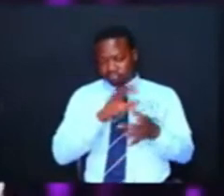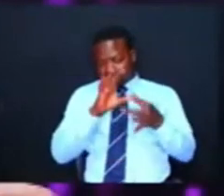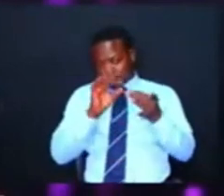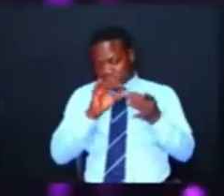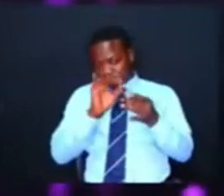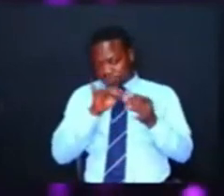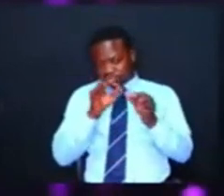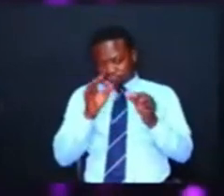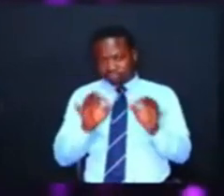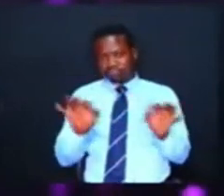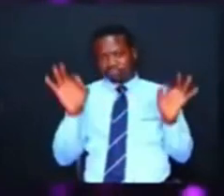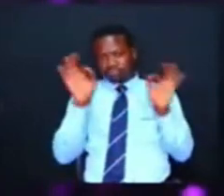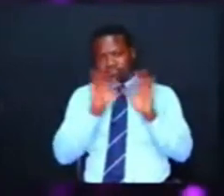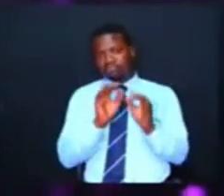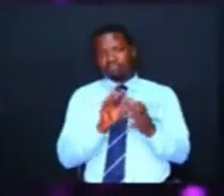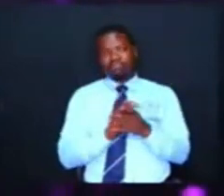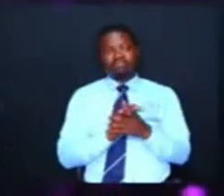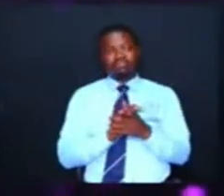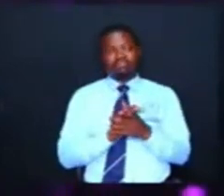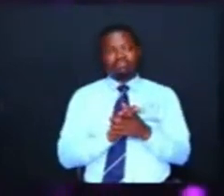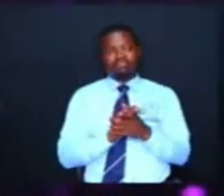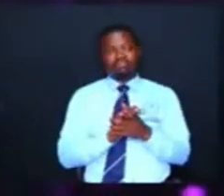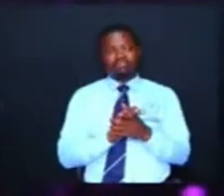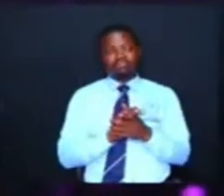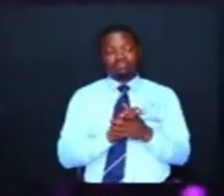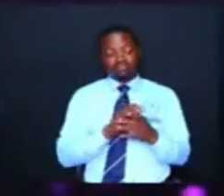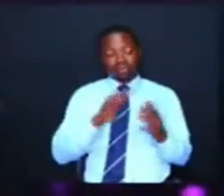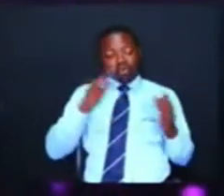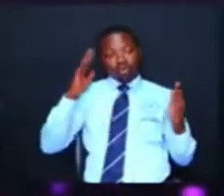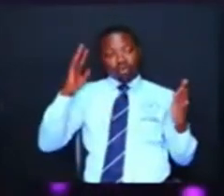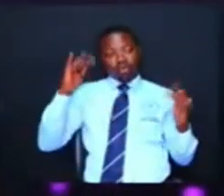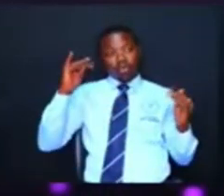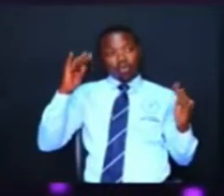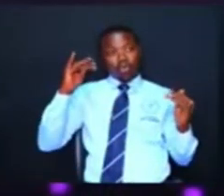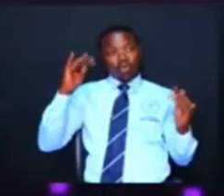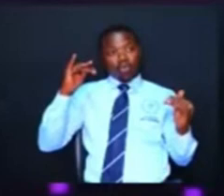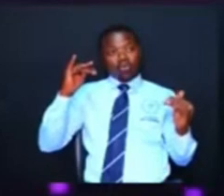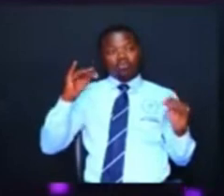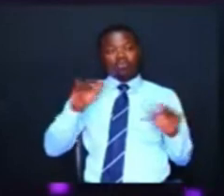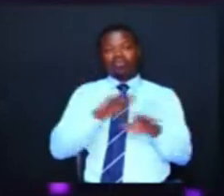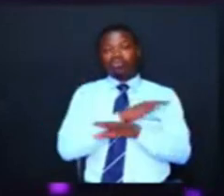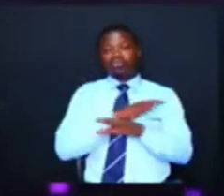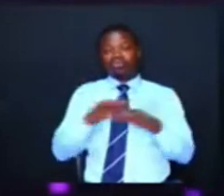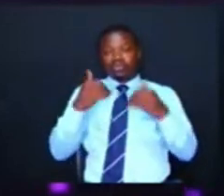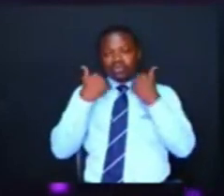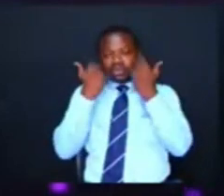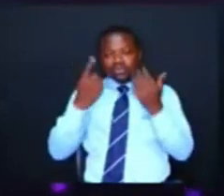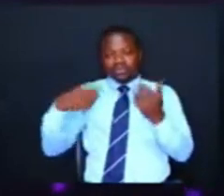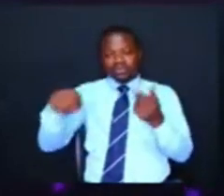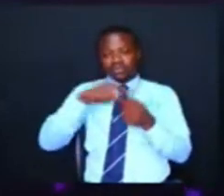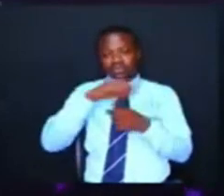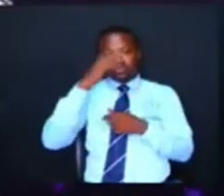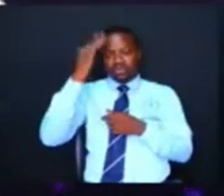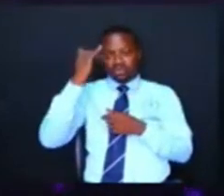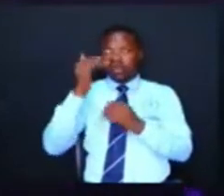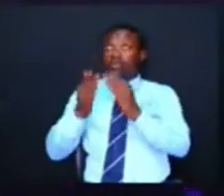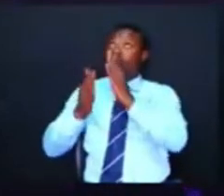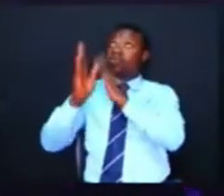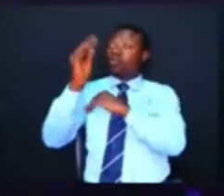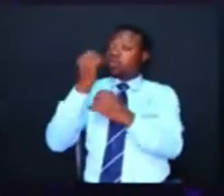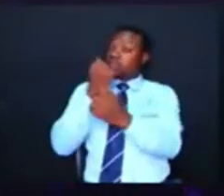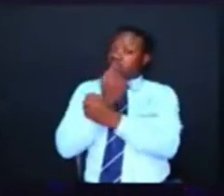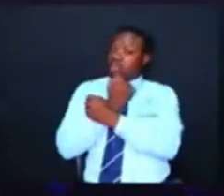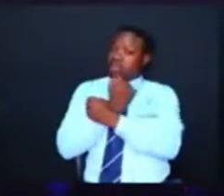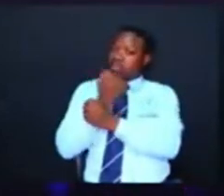verse. And hope does not put us to shame, doesn't disappoint. Because God's love has been